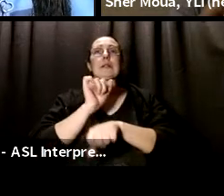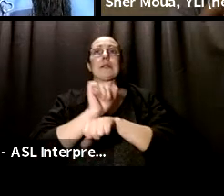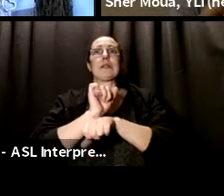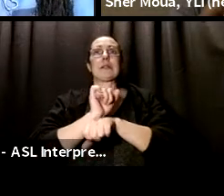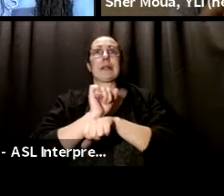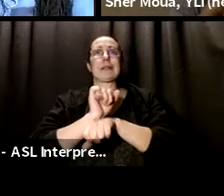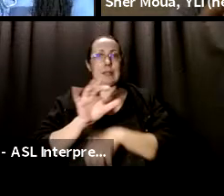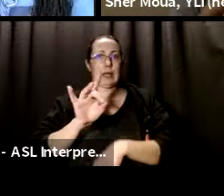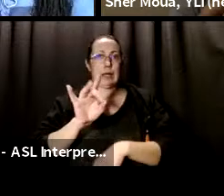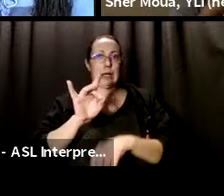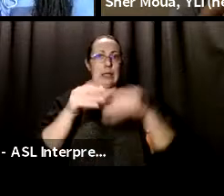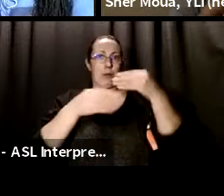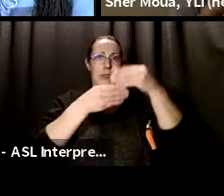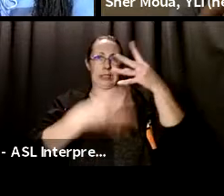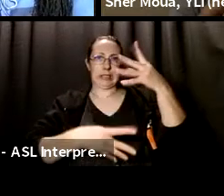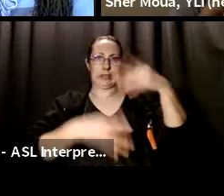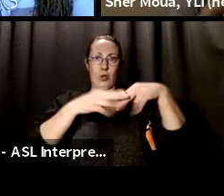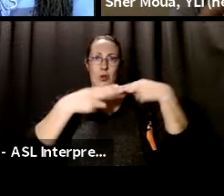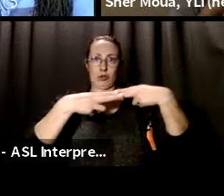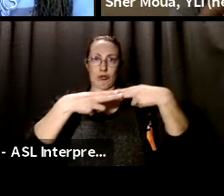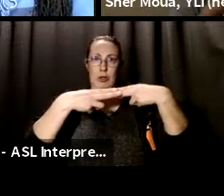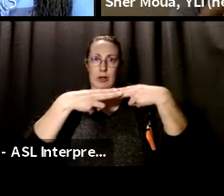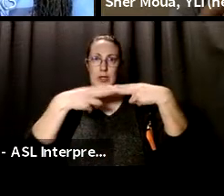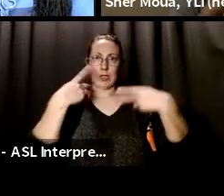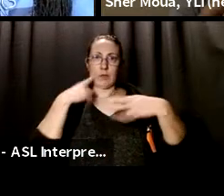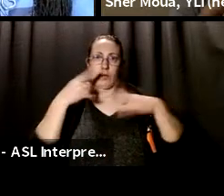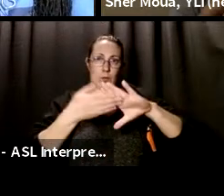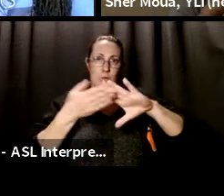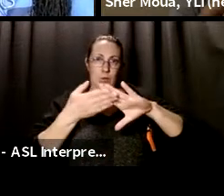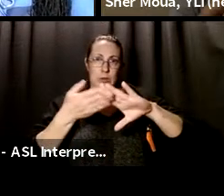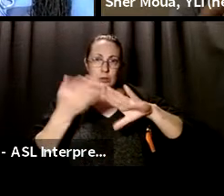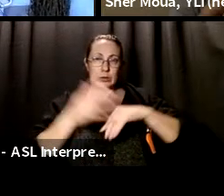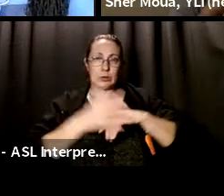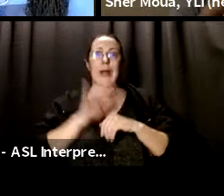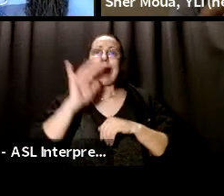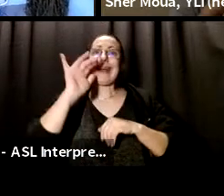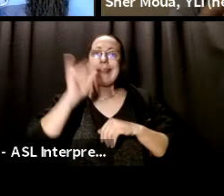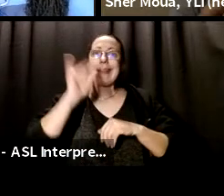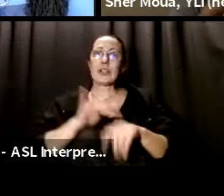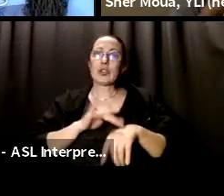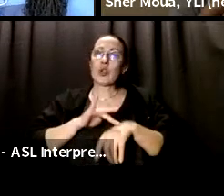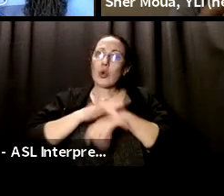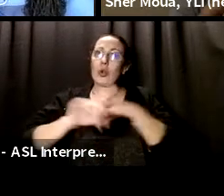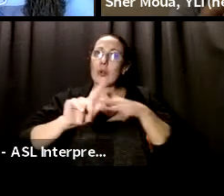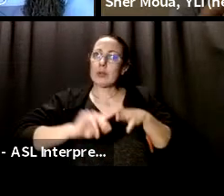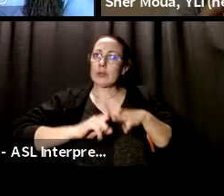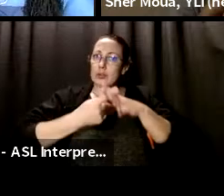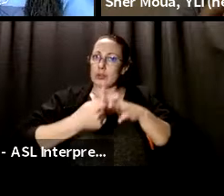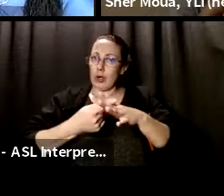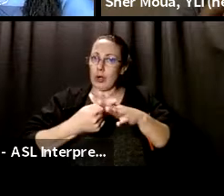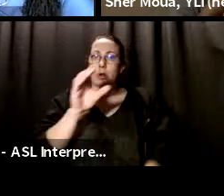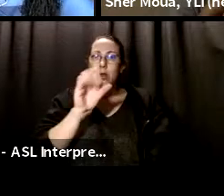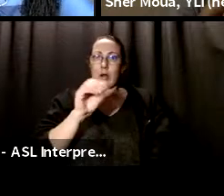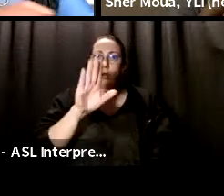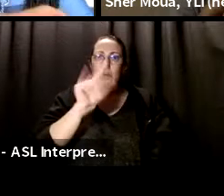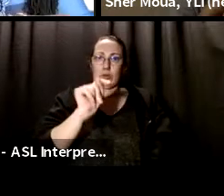the slides, which is operations, that's the early start for that is October